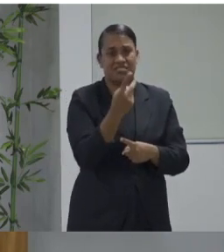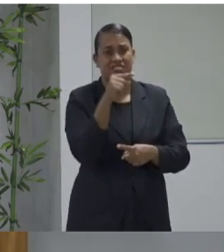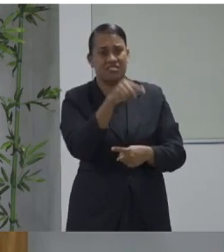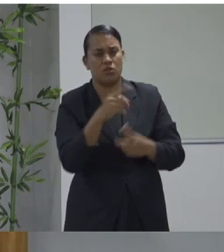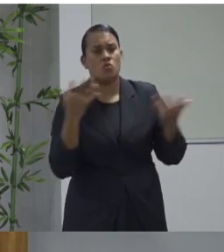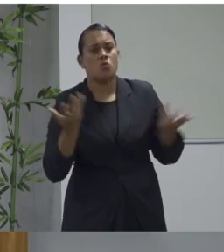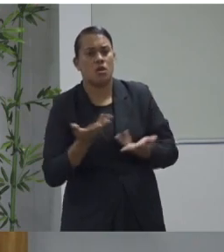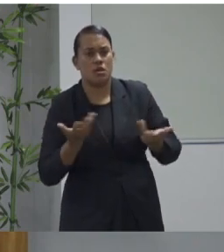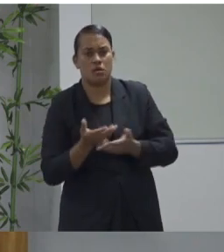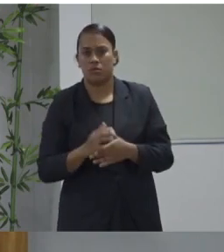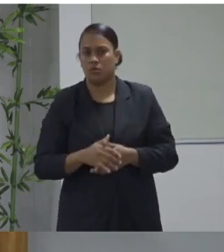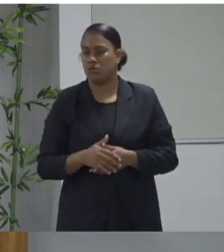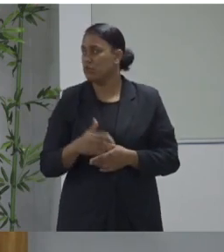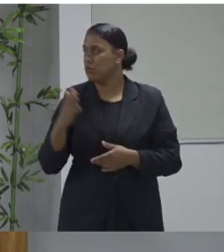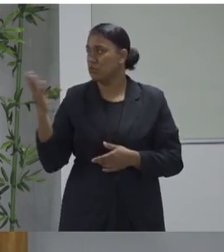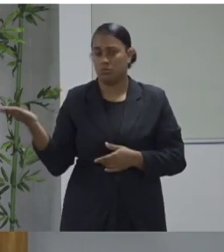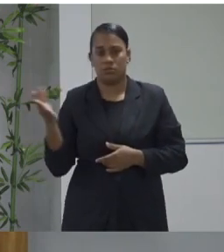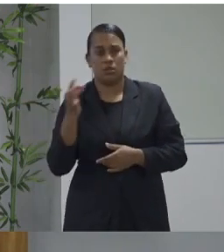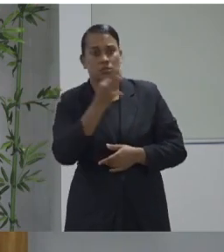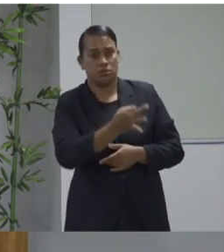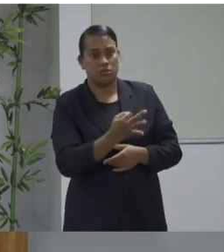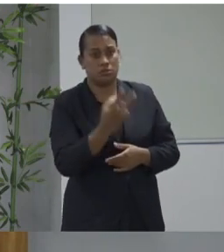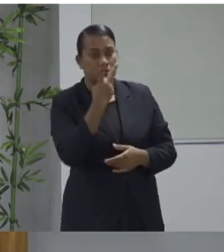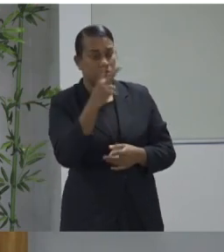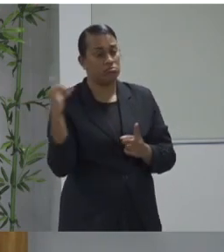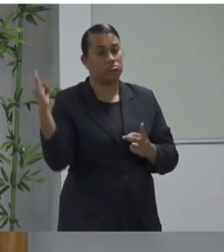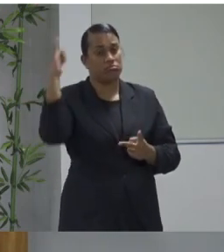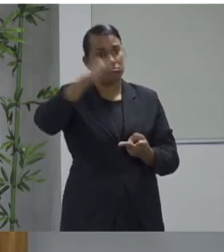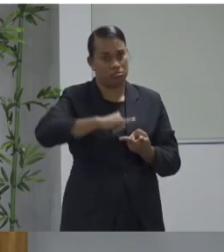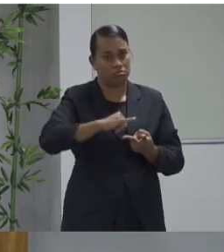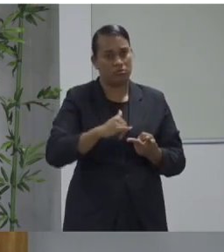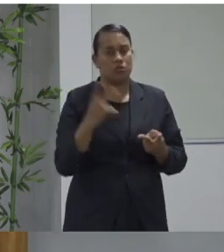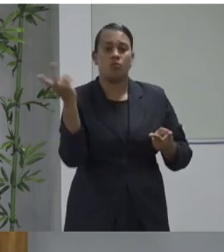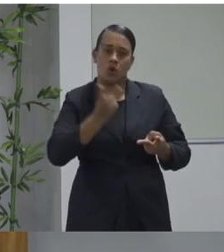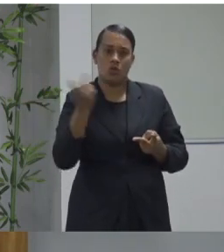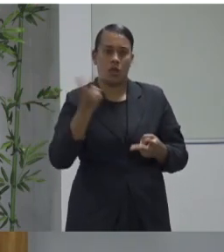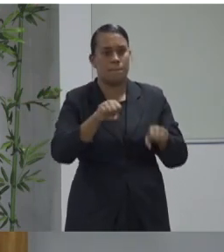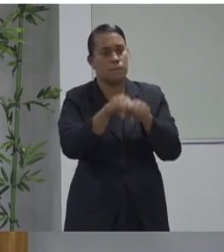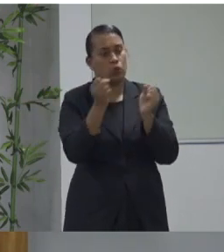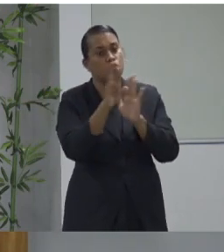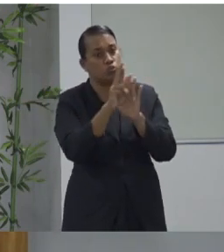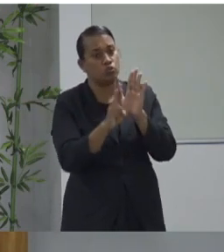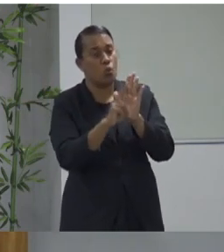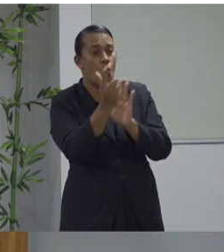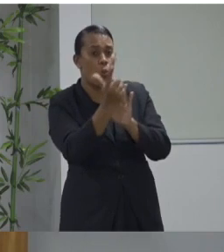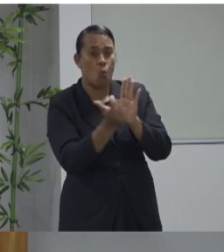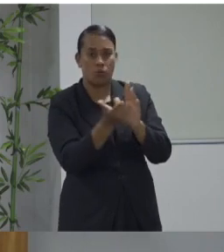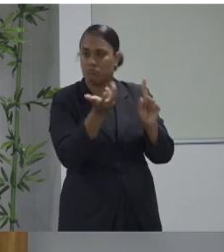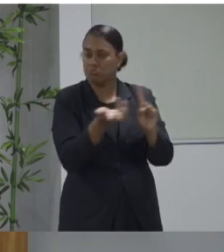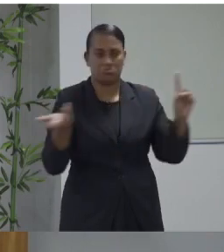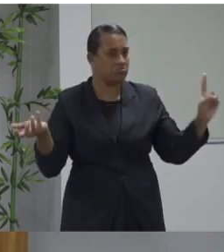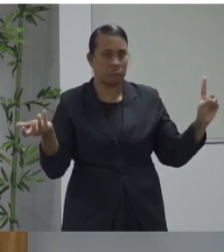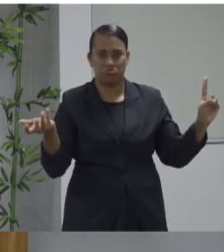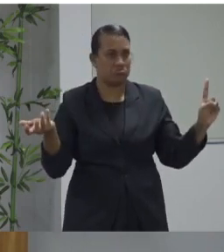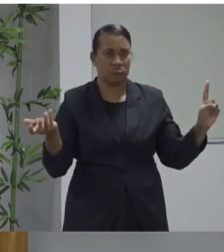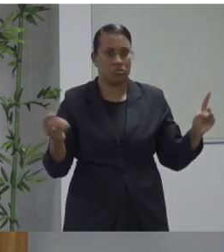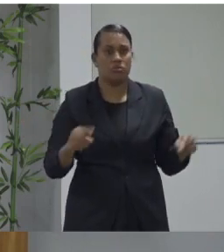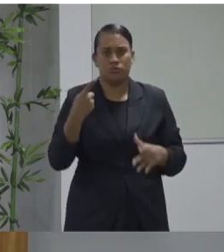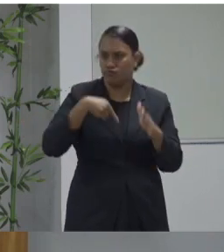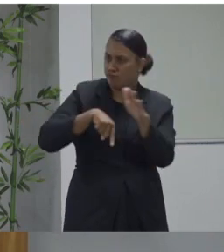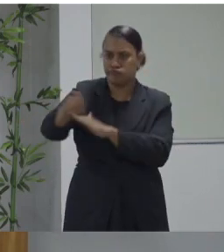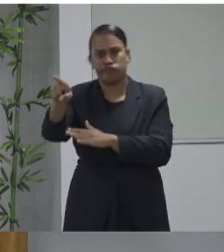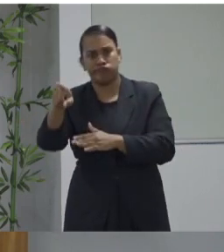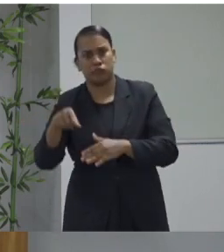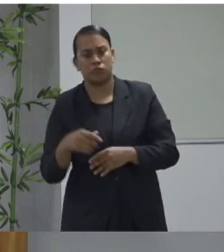rugby players that the Honourable Prime Minister has alluded to, they both broke quarantine. The specifics around their breaking quarantine is a bit different